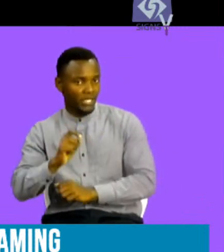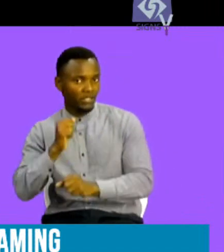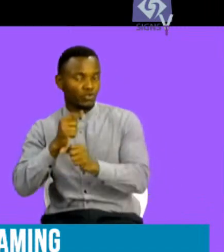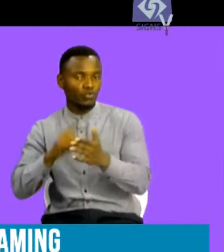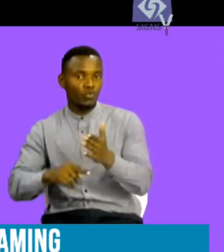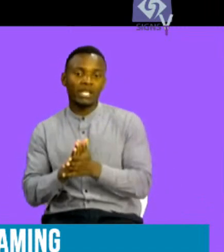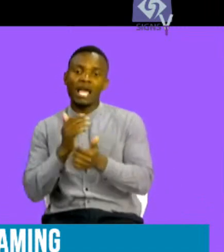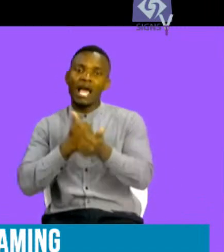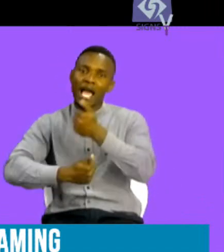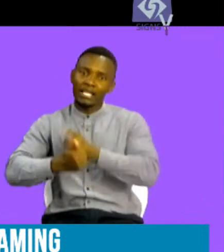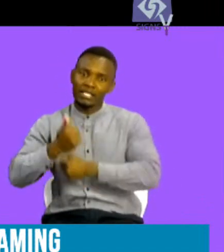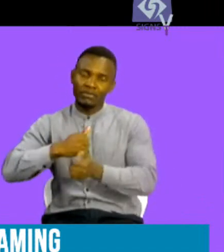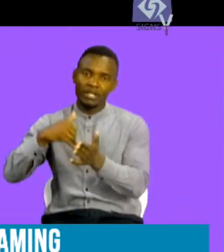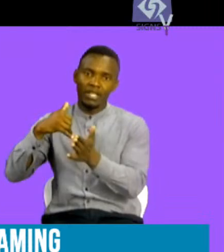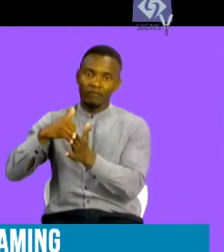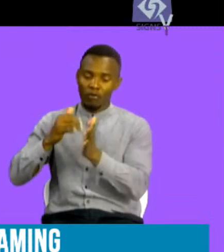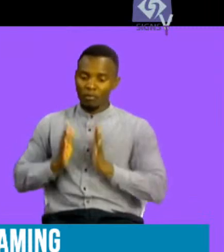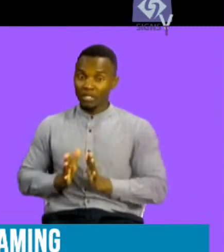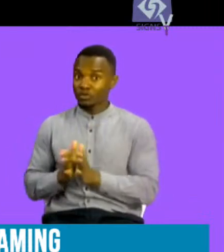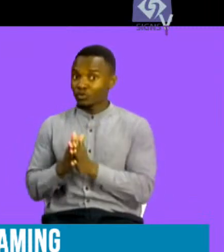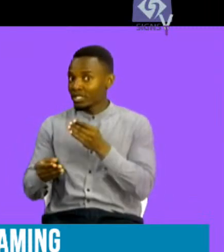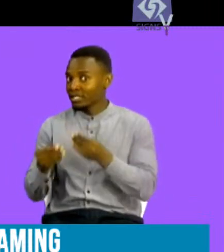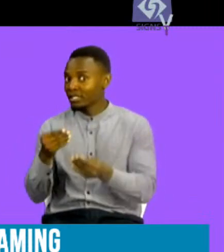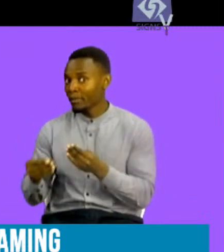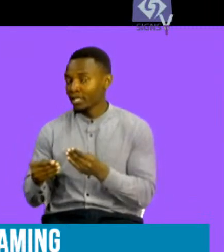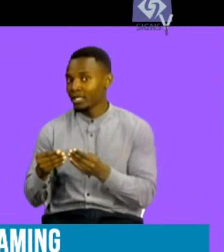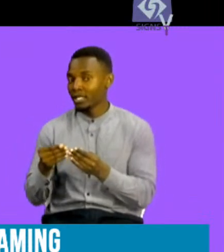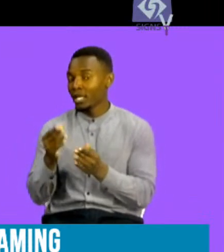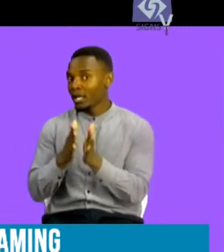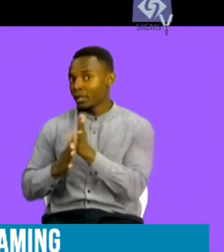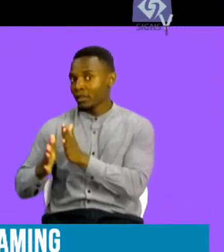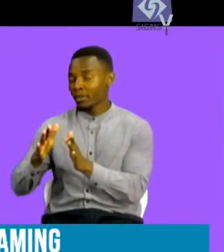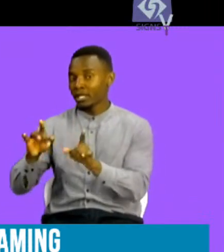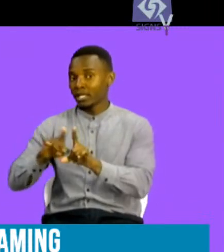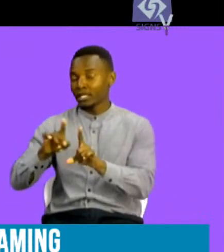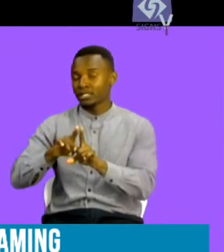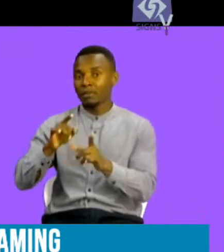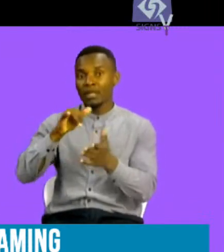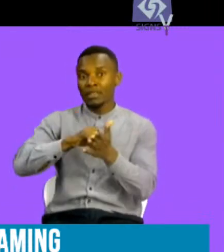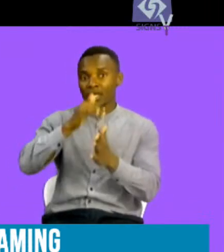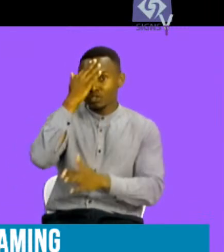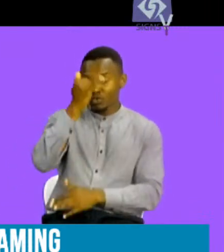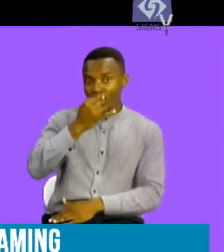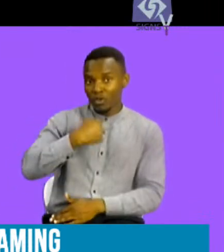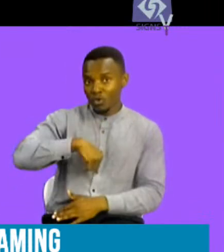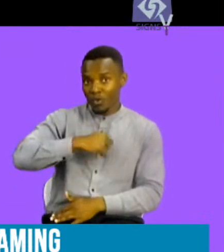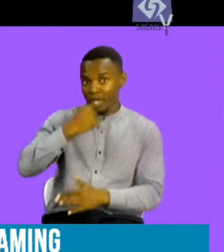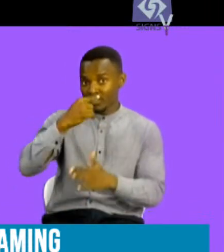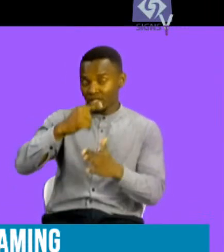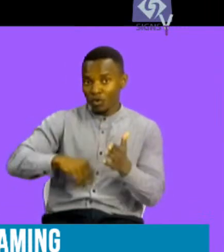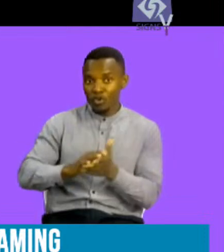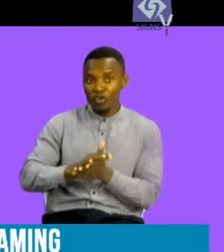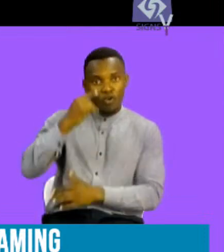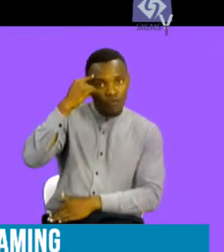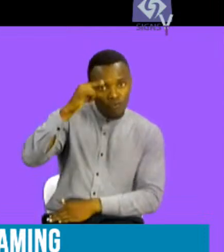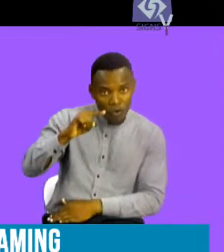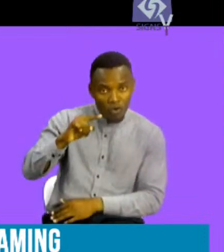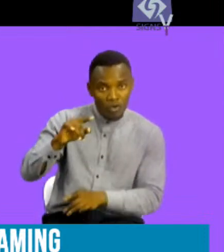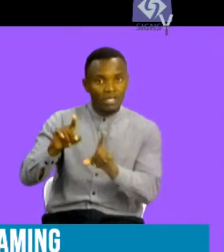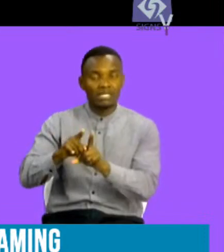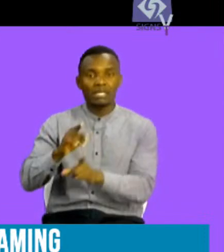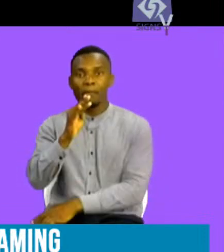actively involved as persons with disabilities. That's why we are talking about with, for and by persons with disabilities. So they must